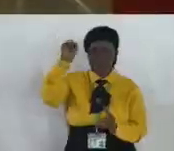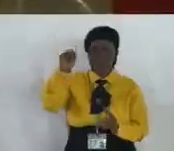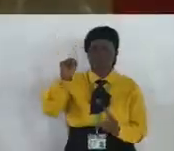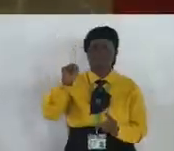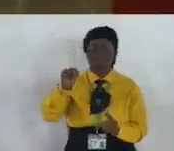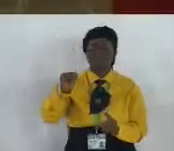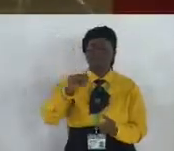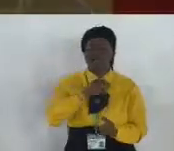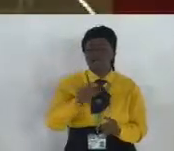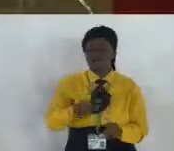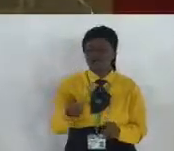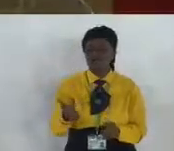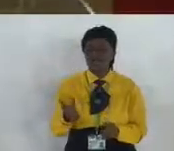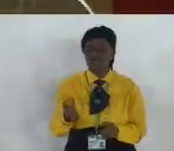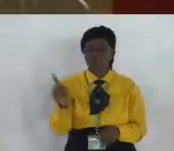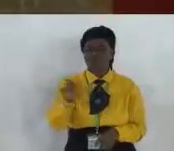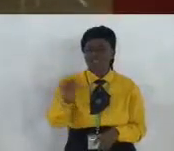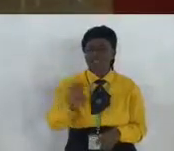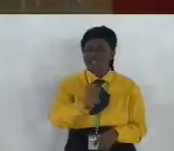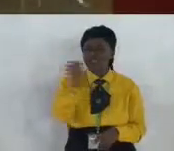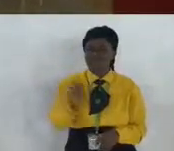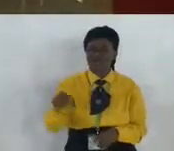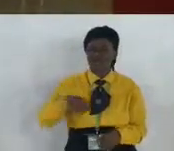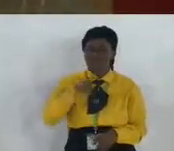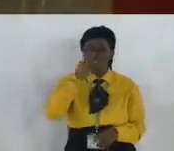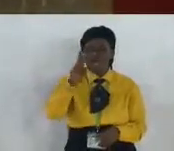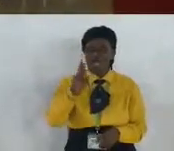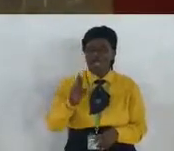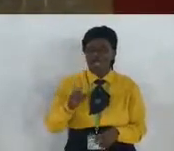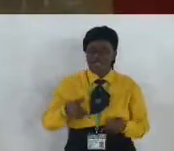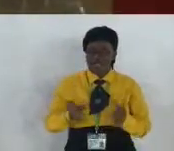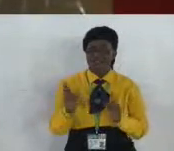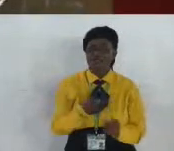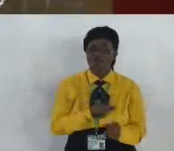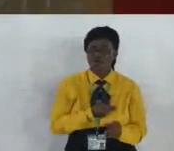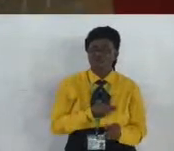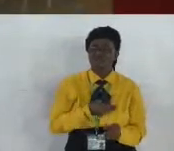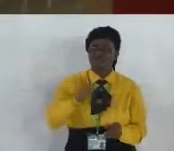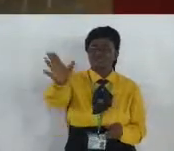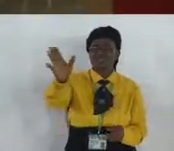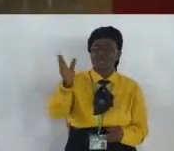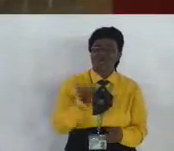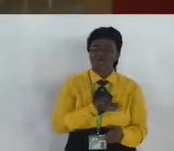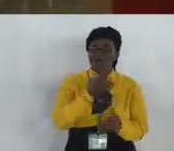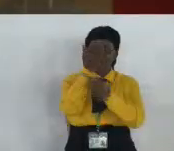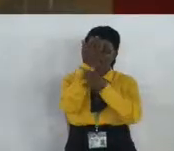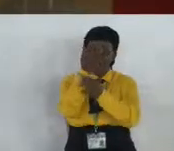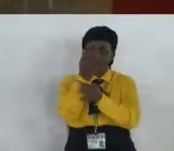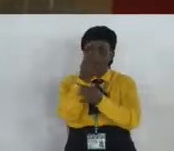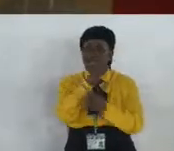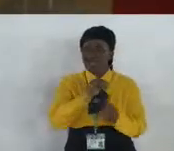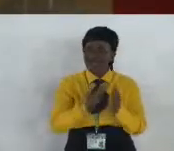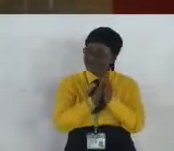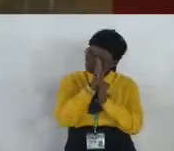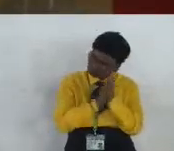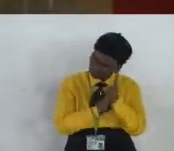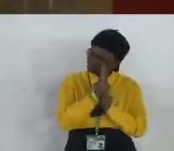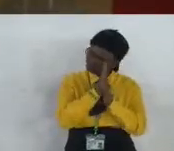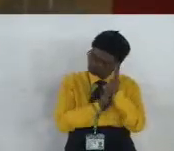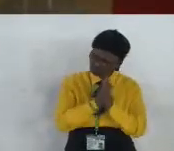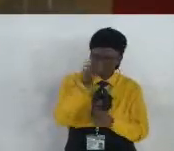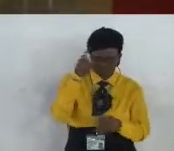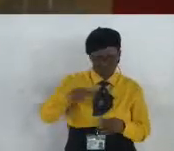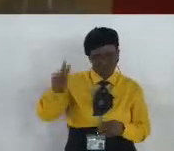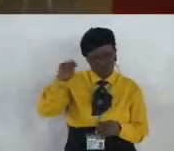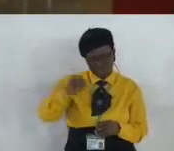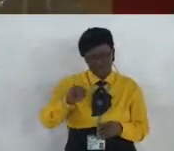us, wherever we are, let's stretch our hands towards our new brothers and sisters and intercede for them for a minute